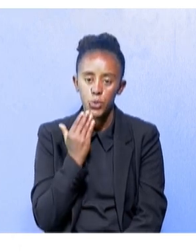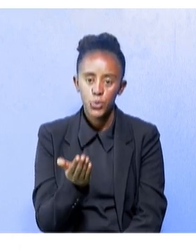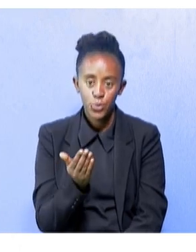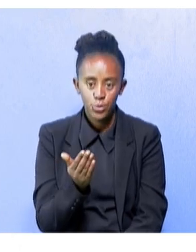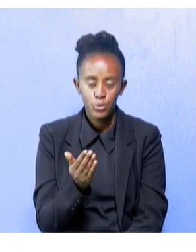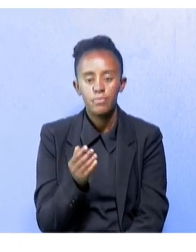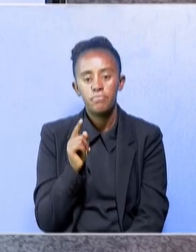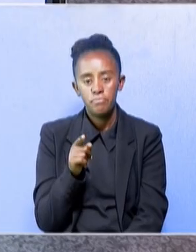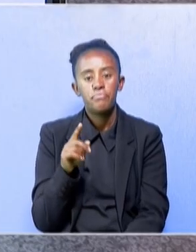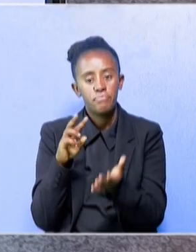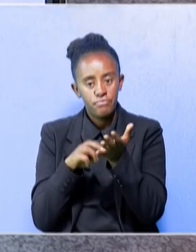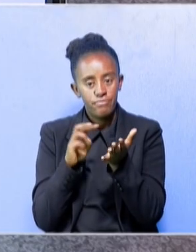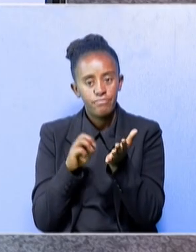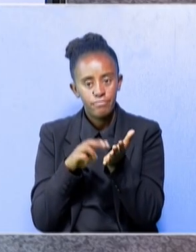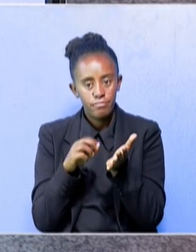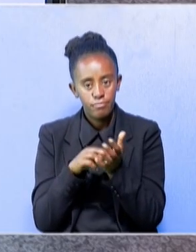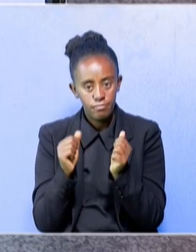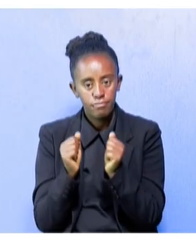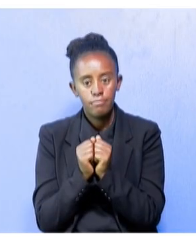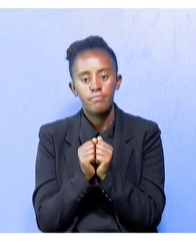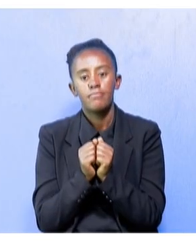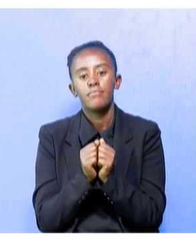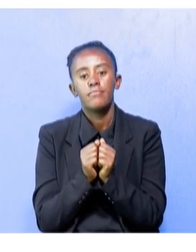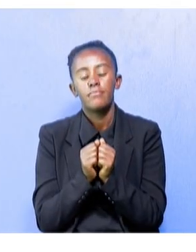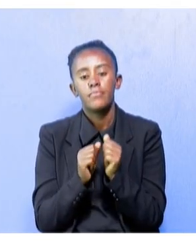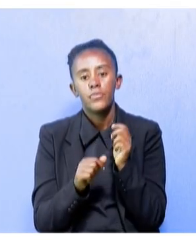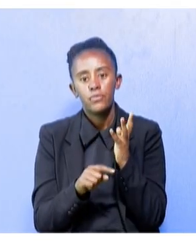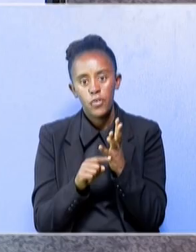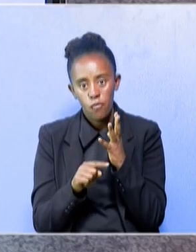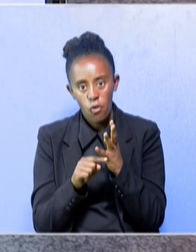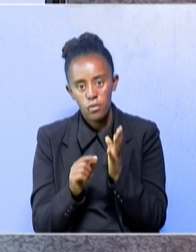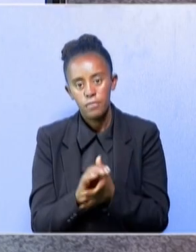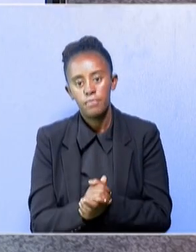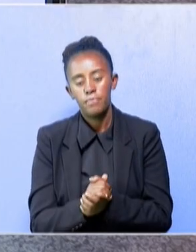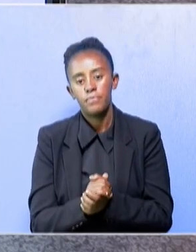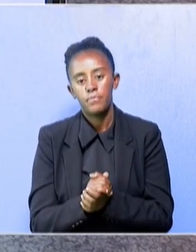I'm going to read the sentences. Number 4.